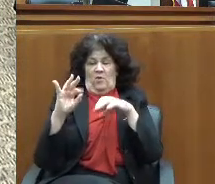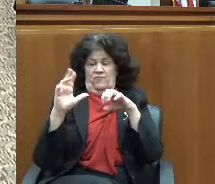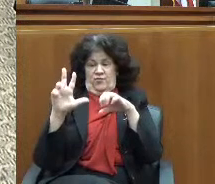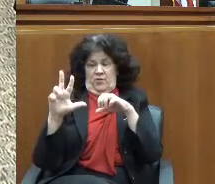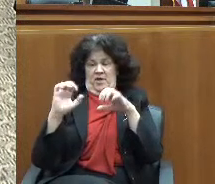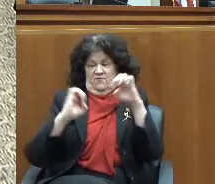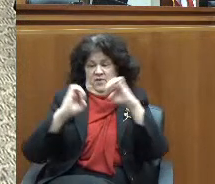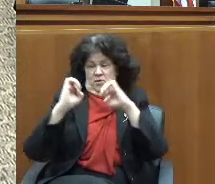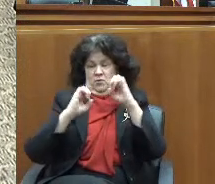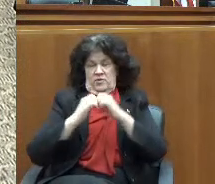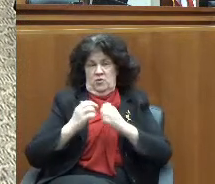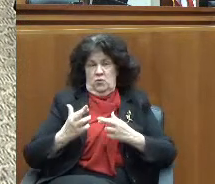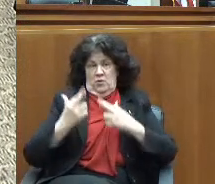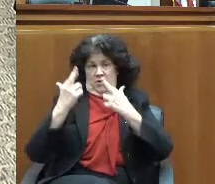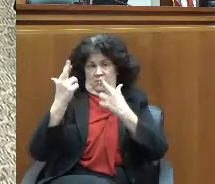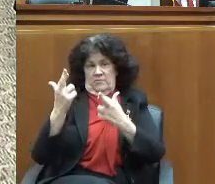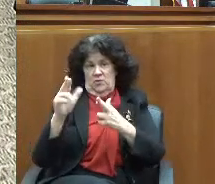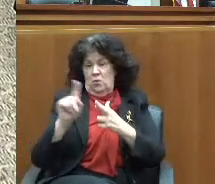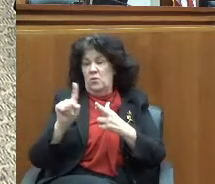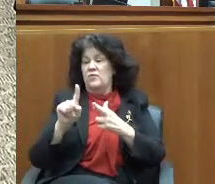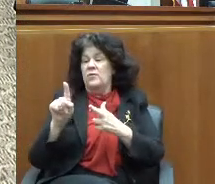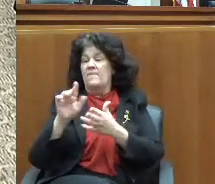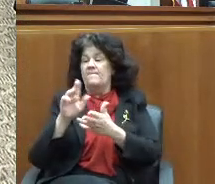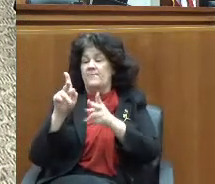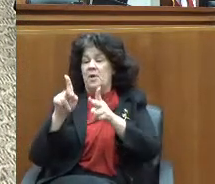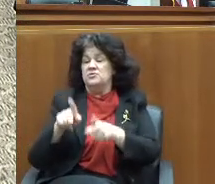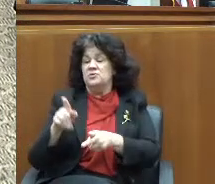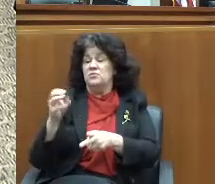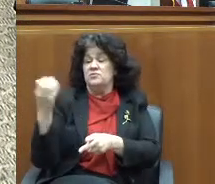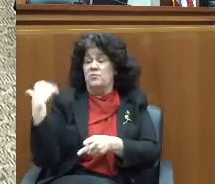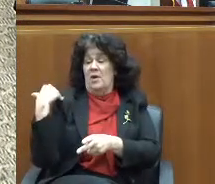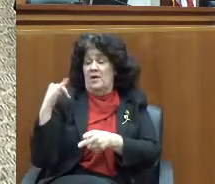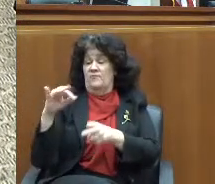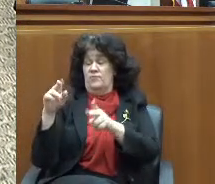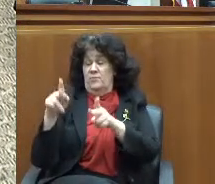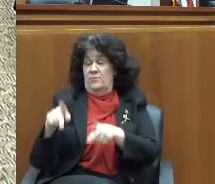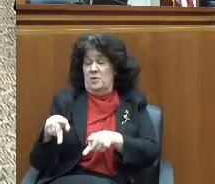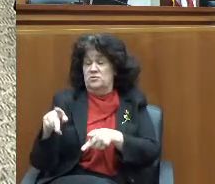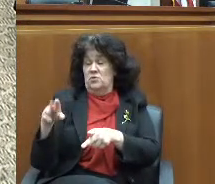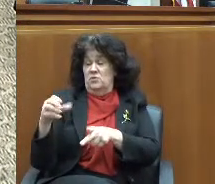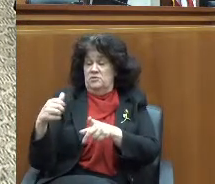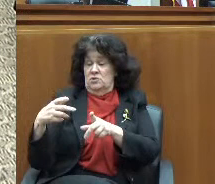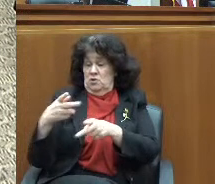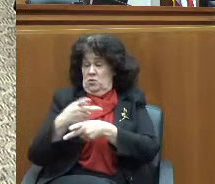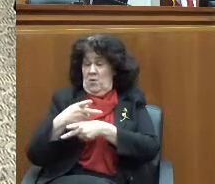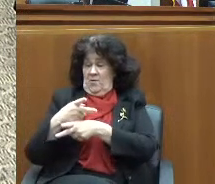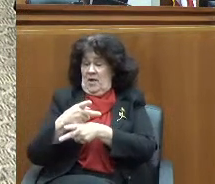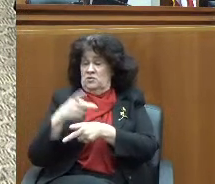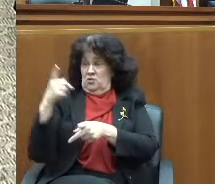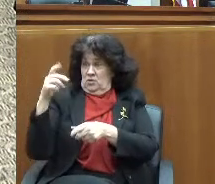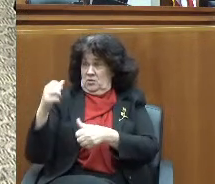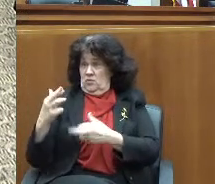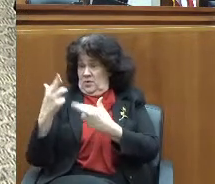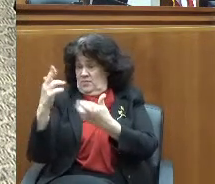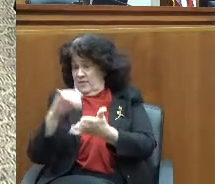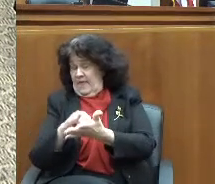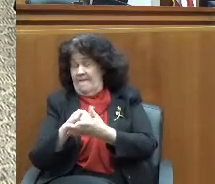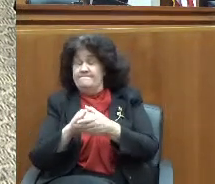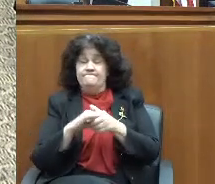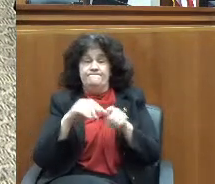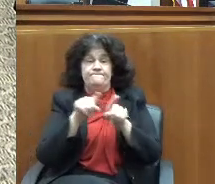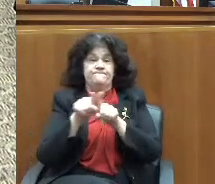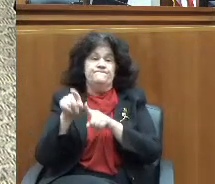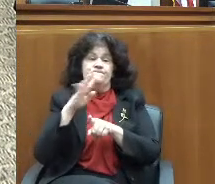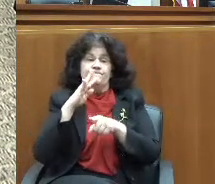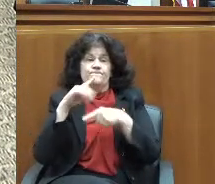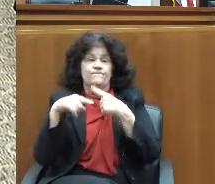with recommendation from wherever that person was previously. So whoever was supervising them could recommend that. They also